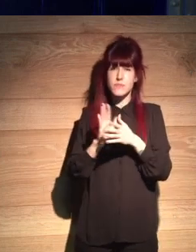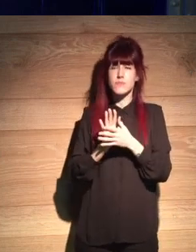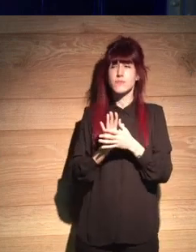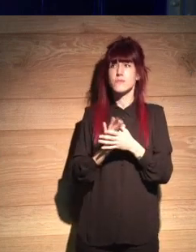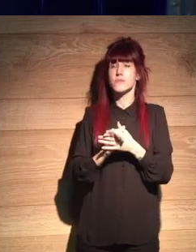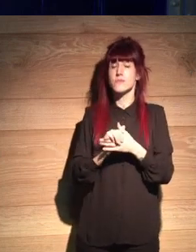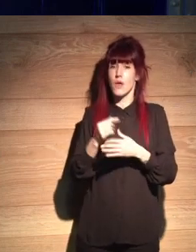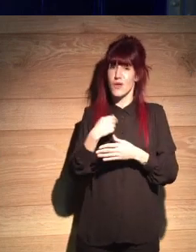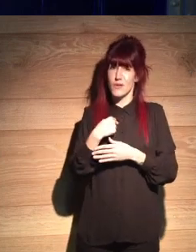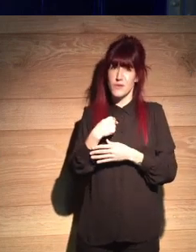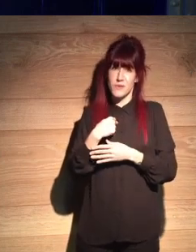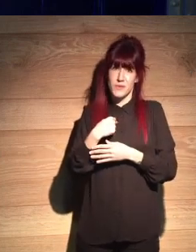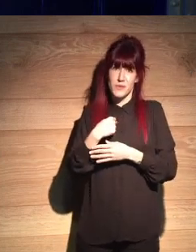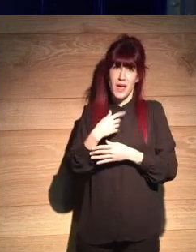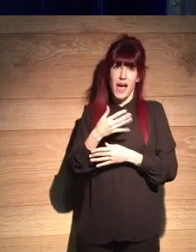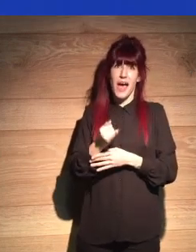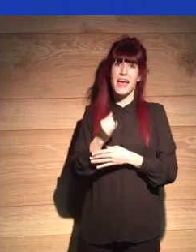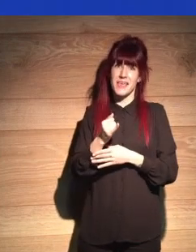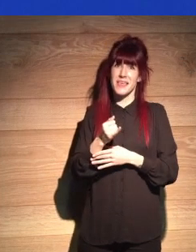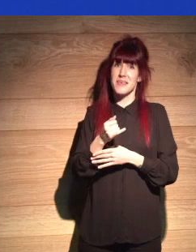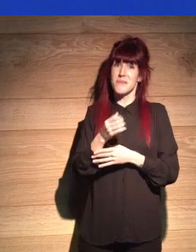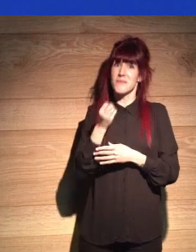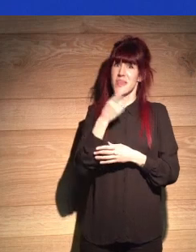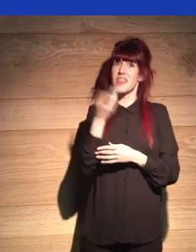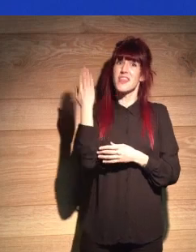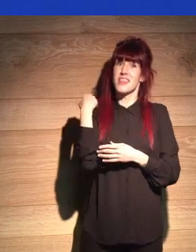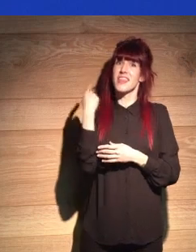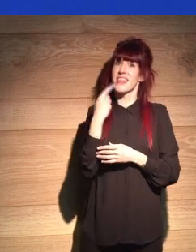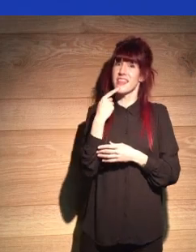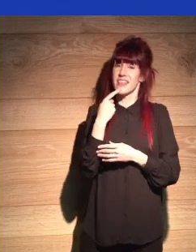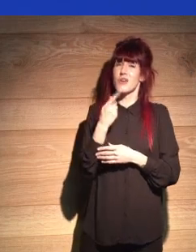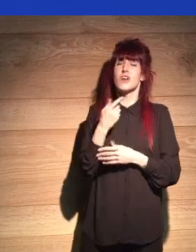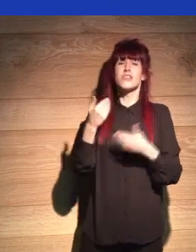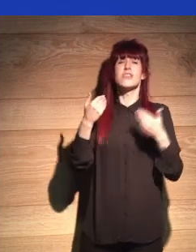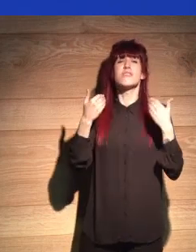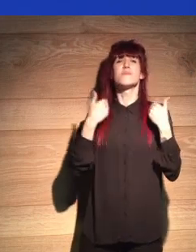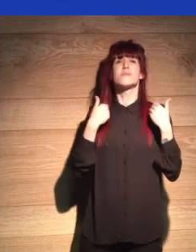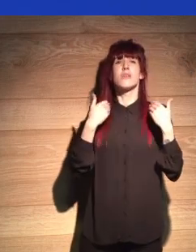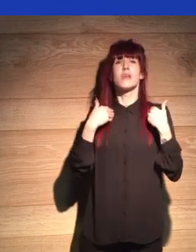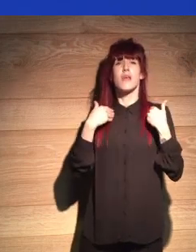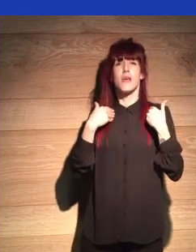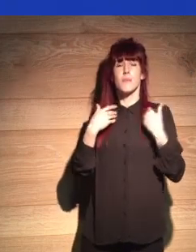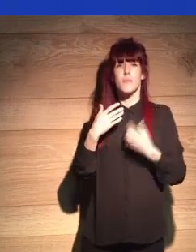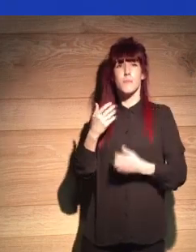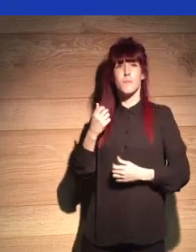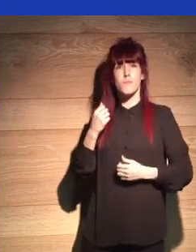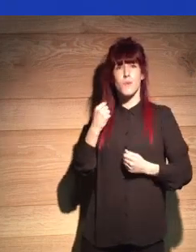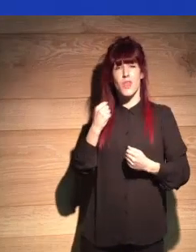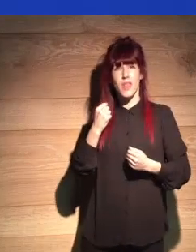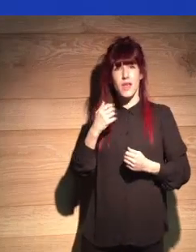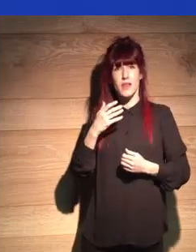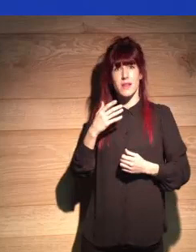Innovation. And I have, as has been very rightly said by Raquel, the responsibility and the